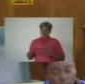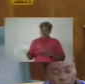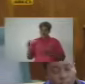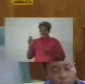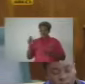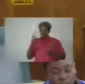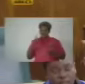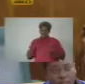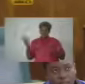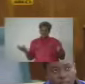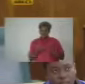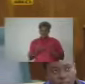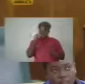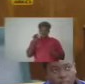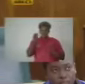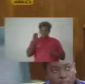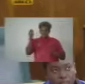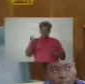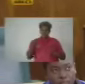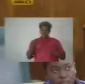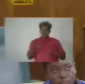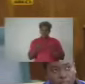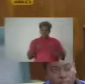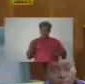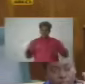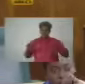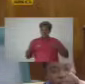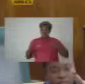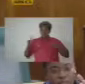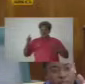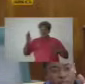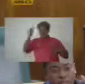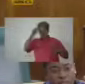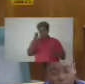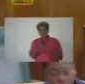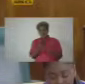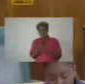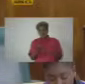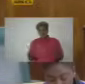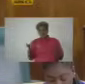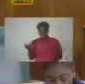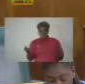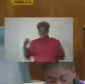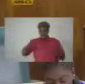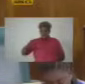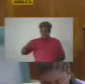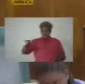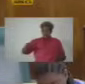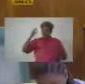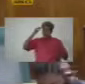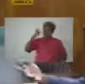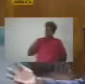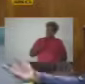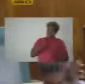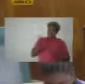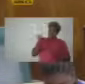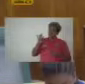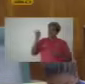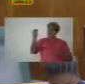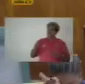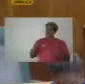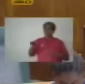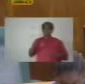sweetener for 10% of the population, which is just government workers. They have not considered